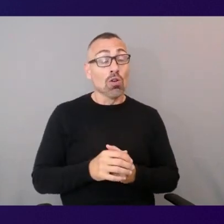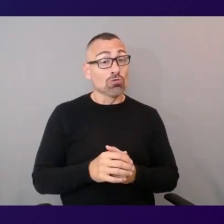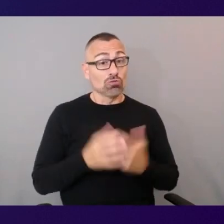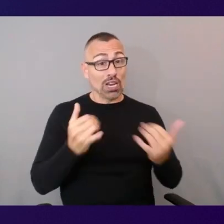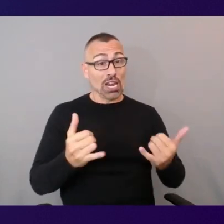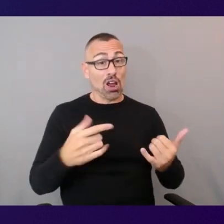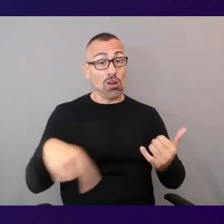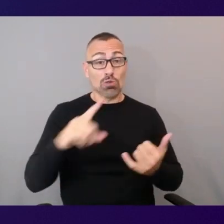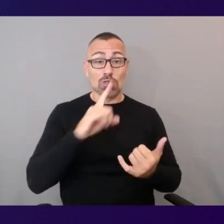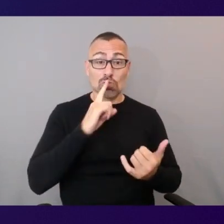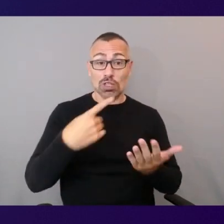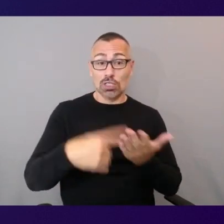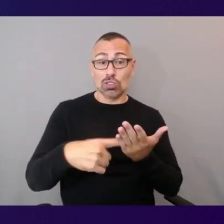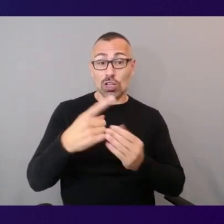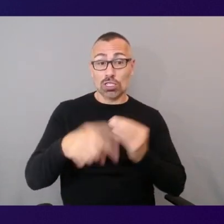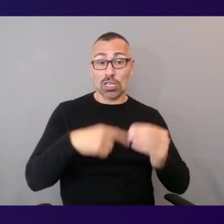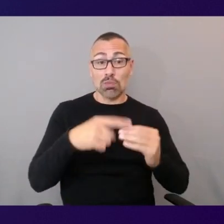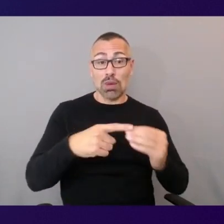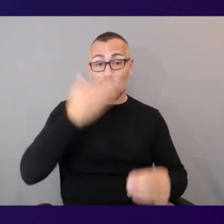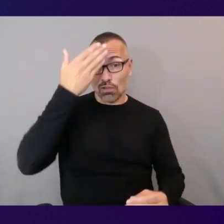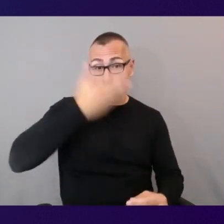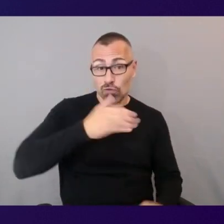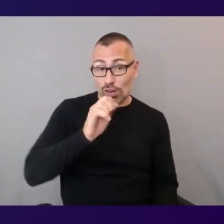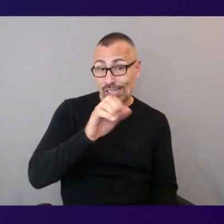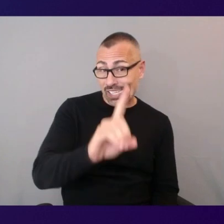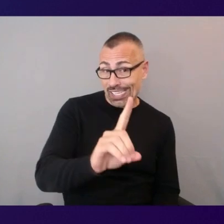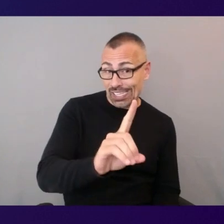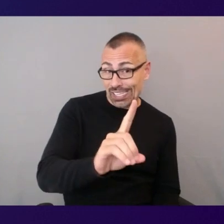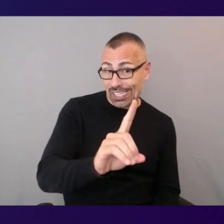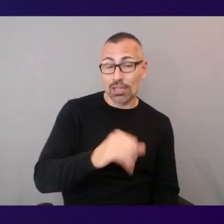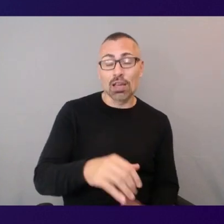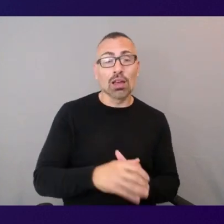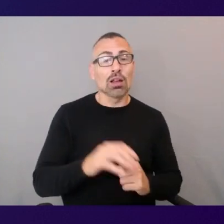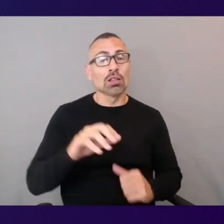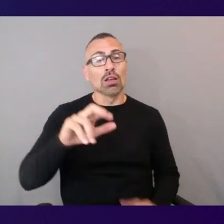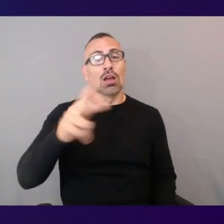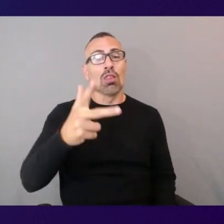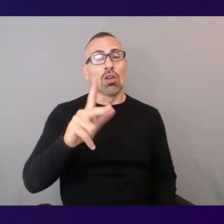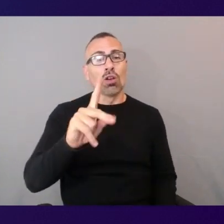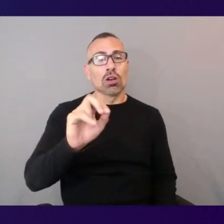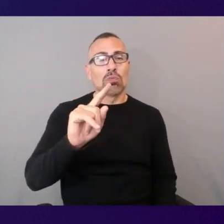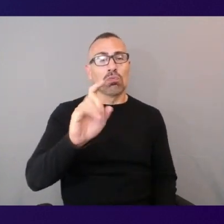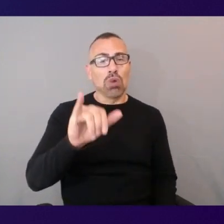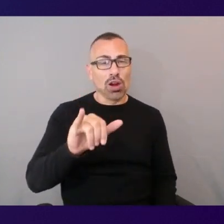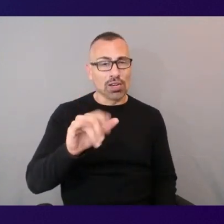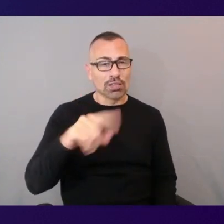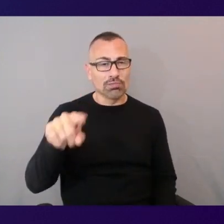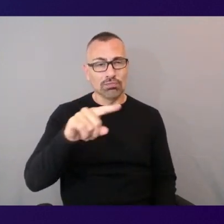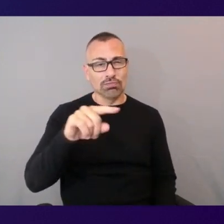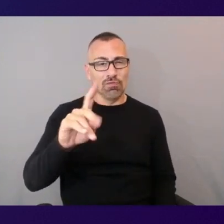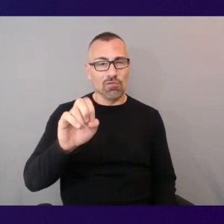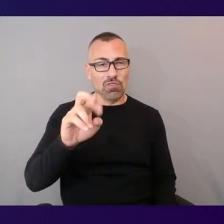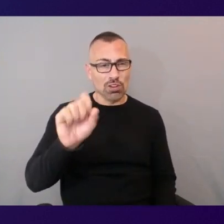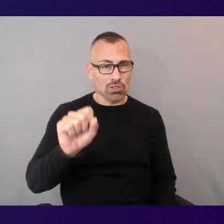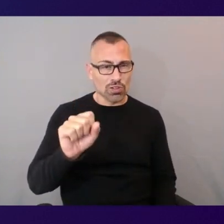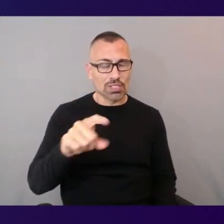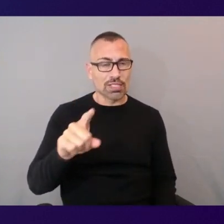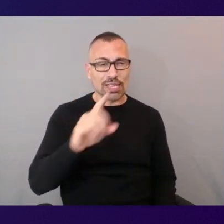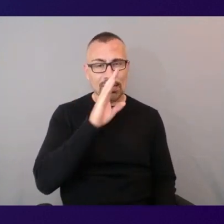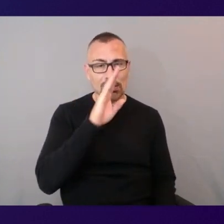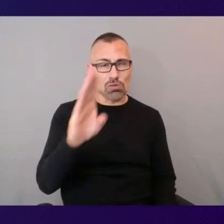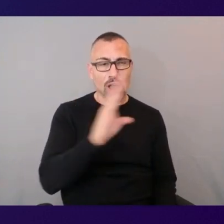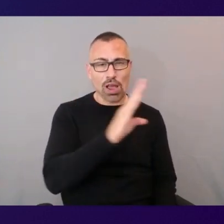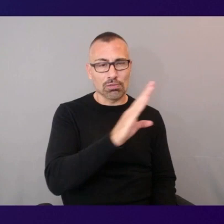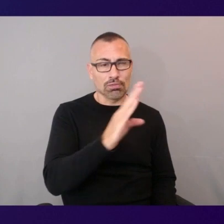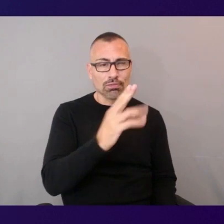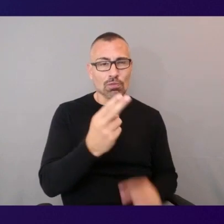really the third-party VDI vendors, that diagram I showed earlier, right, of being able to direct users to wherever their desktop resources